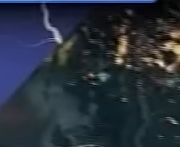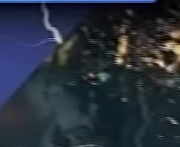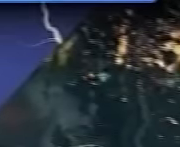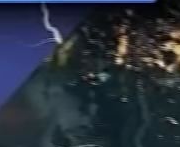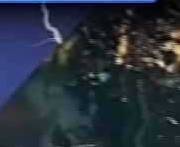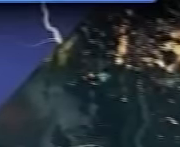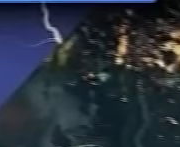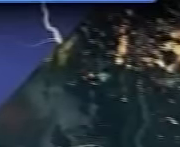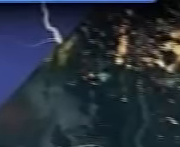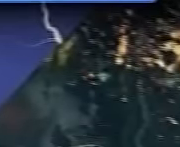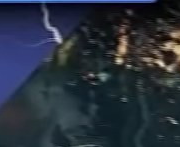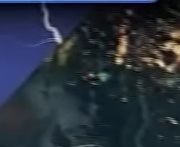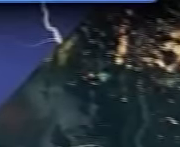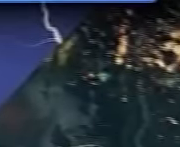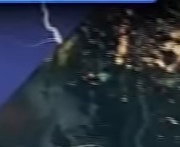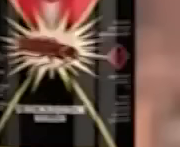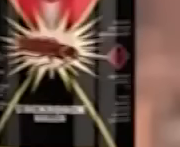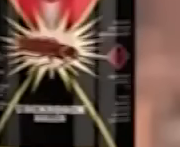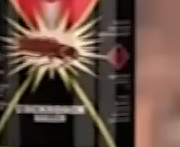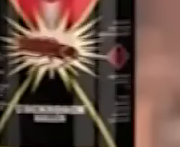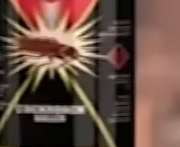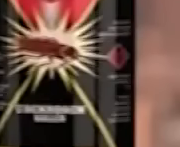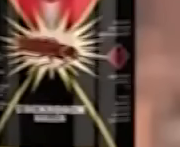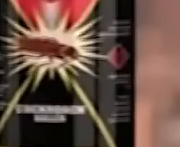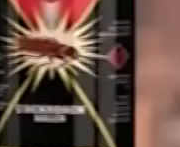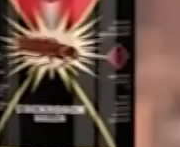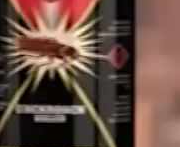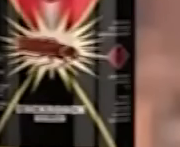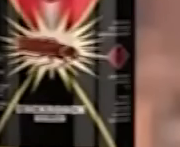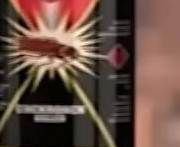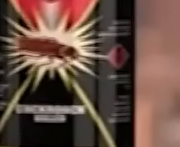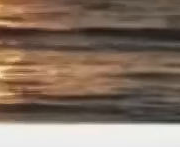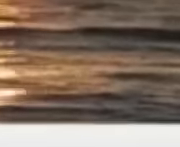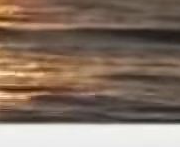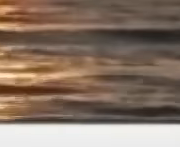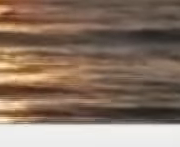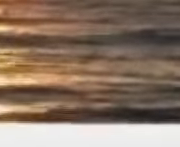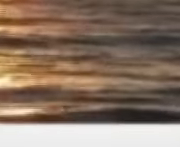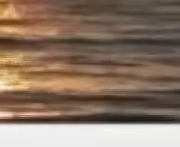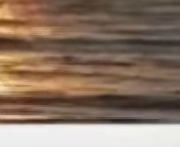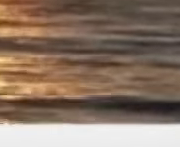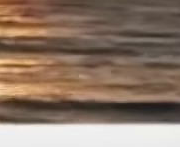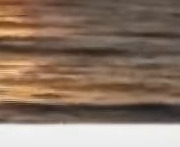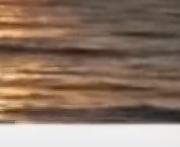KTN Weather, in association with More Team Do.